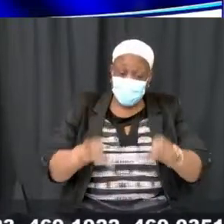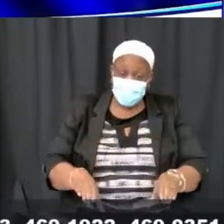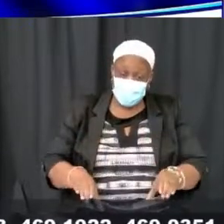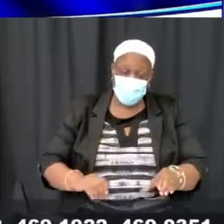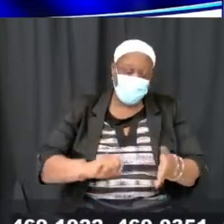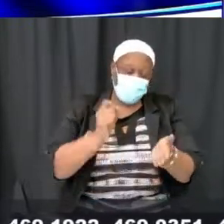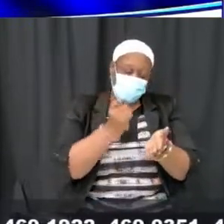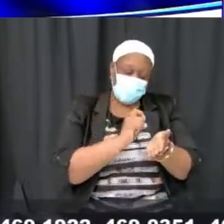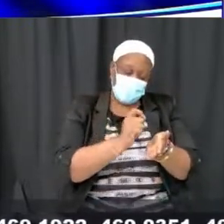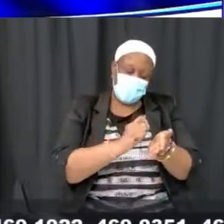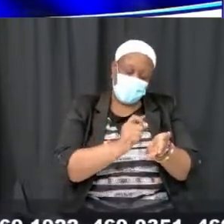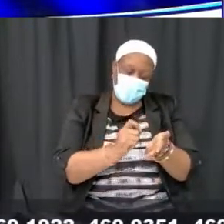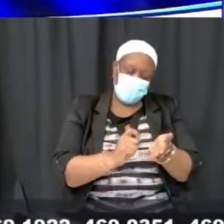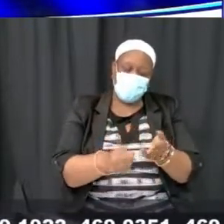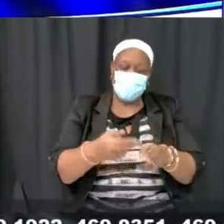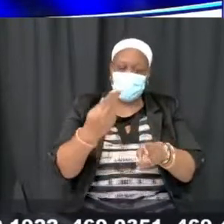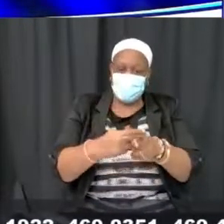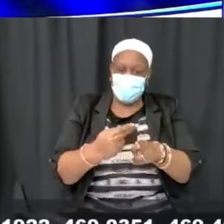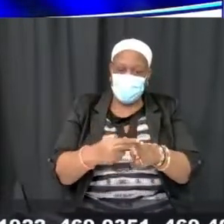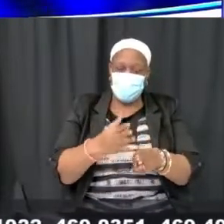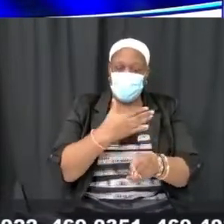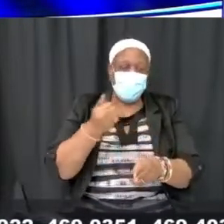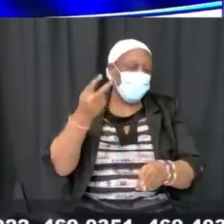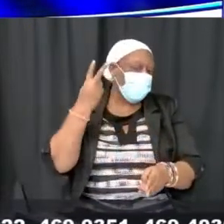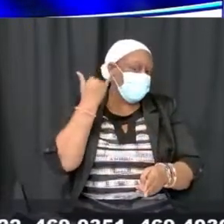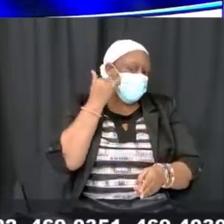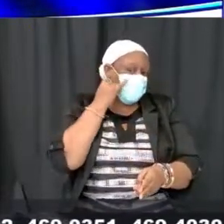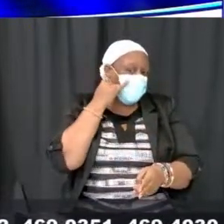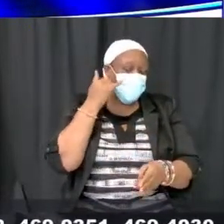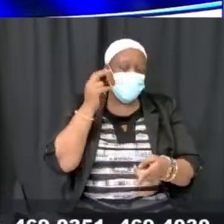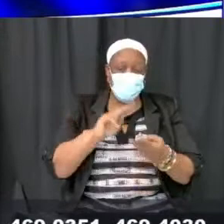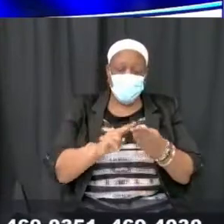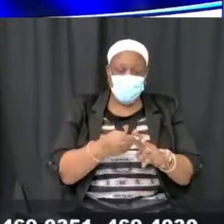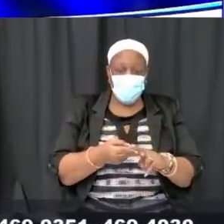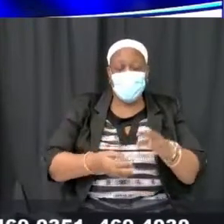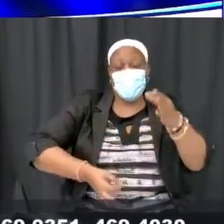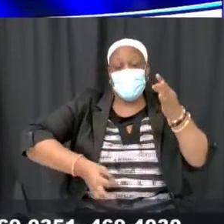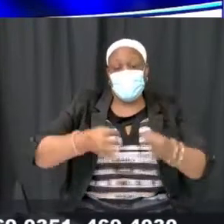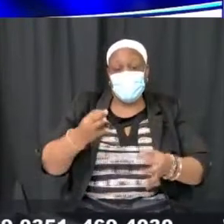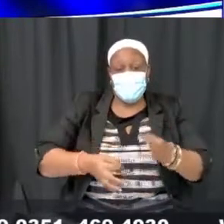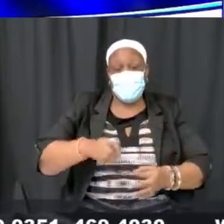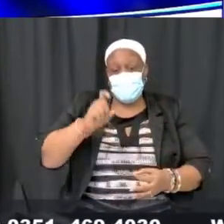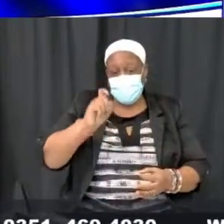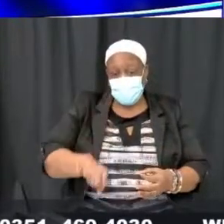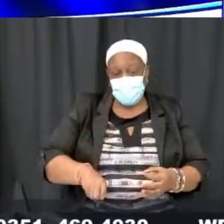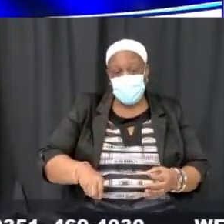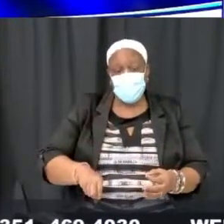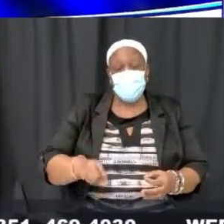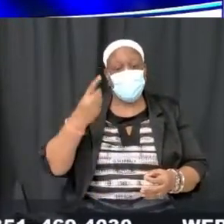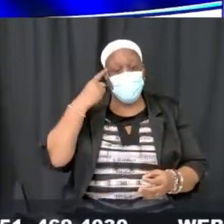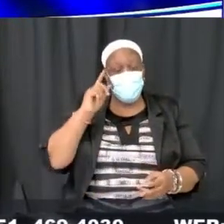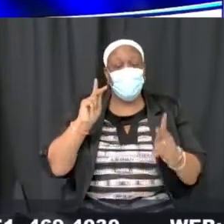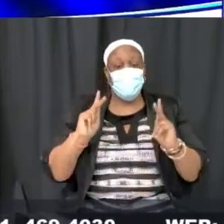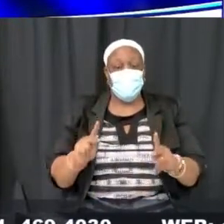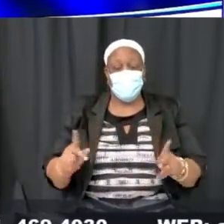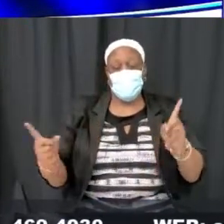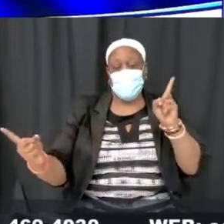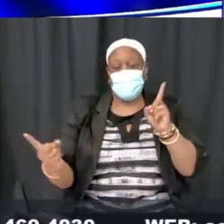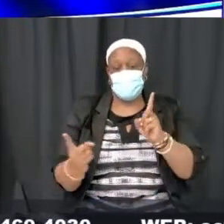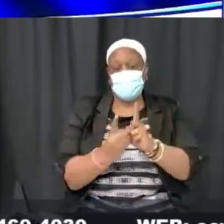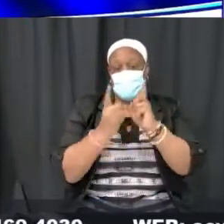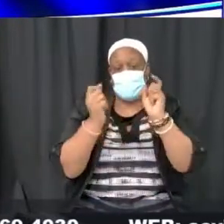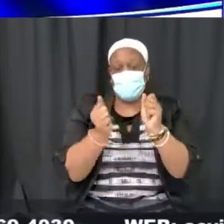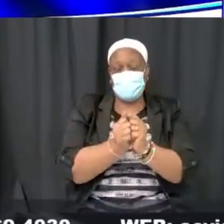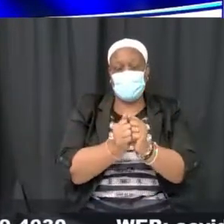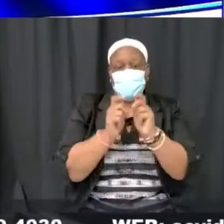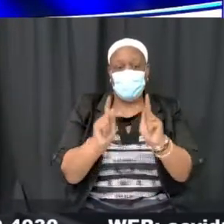passengers in case that information is needed for contact tracing. To the traveling public,